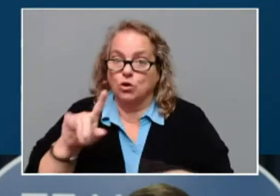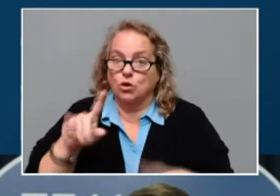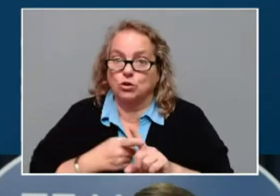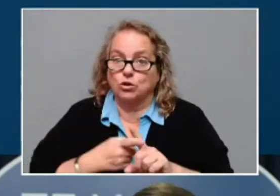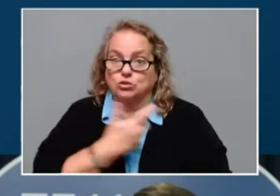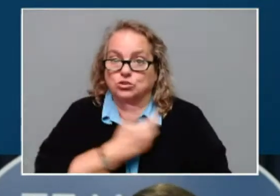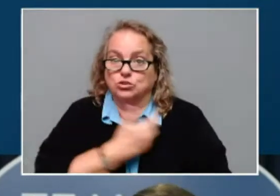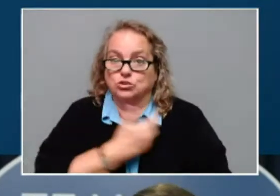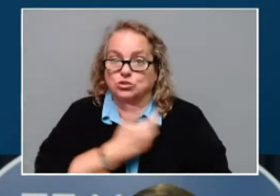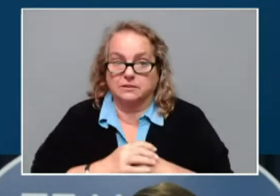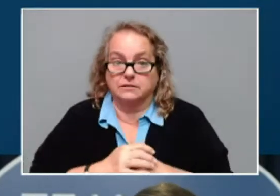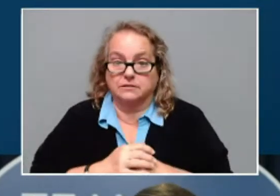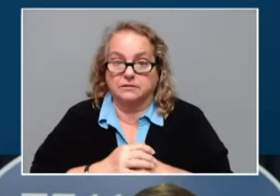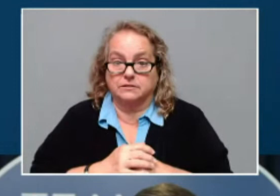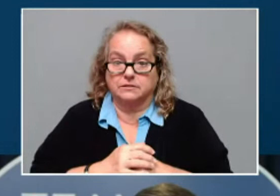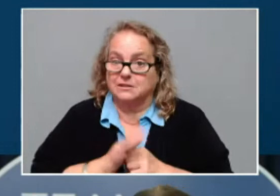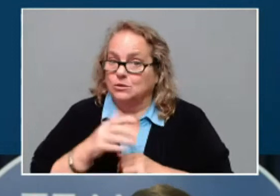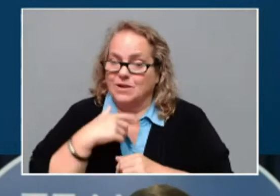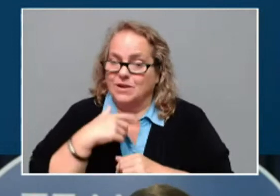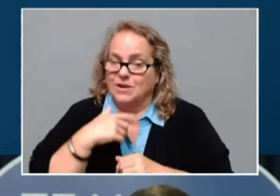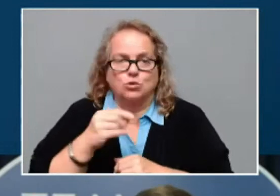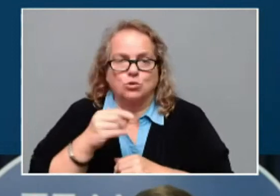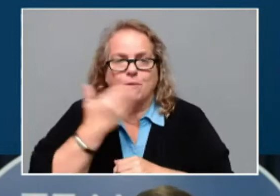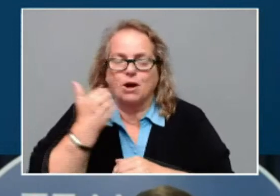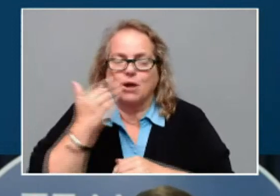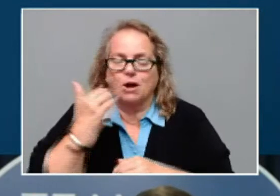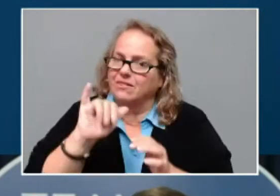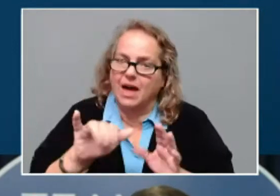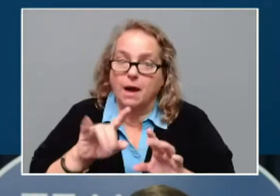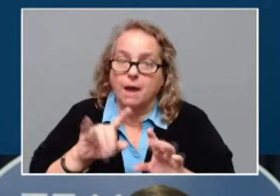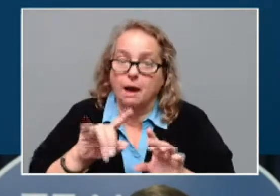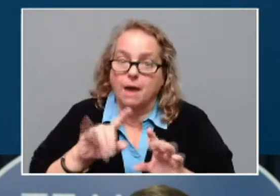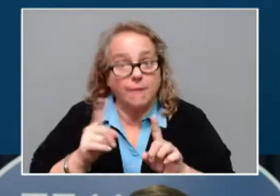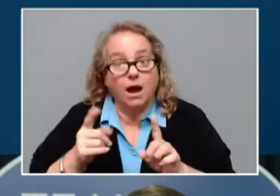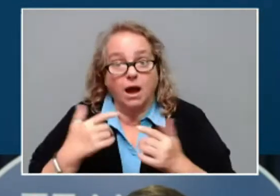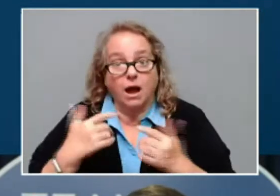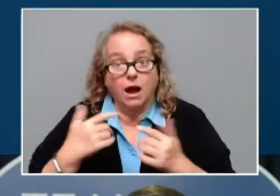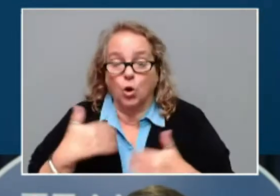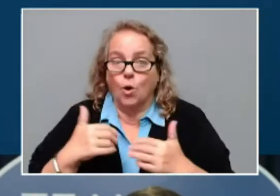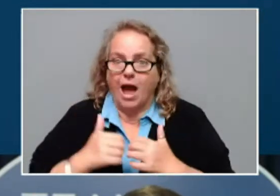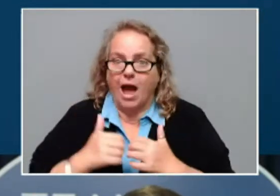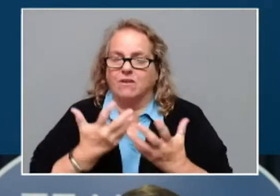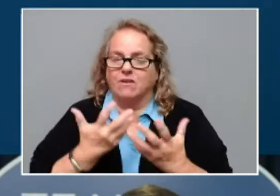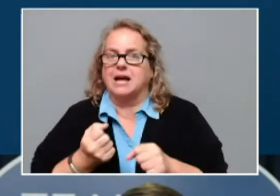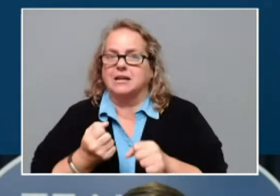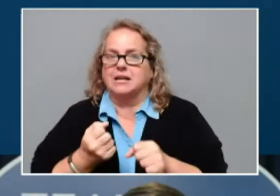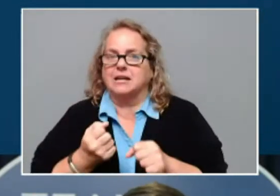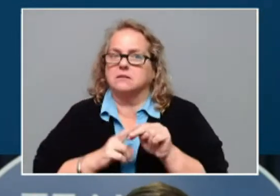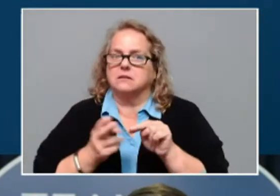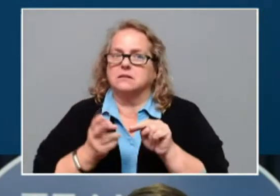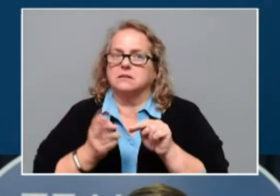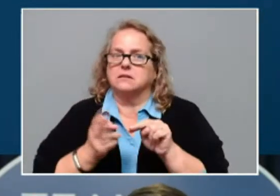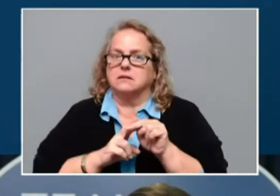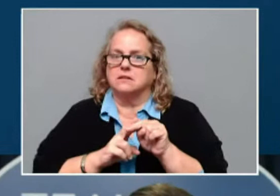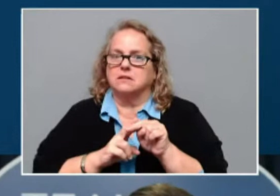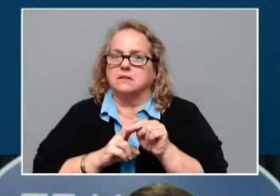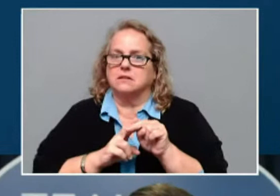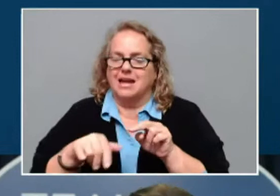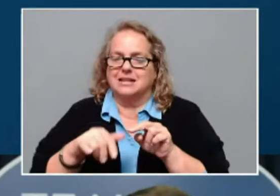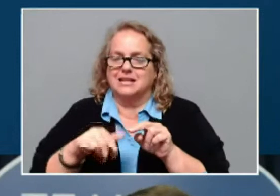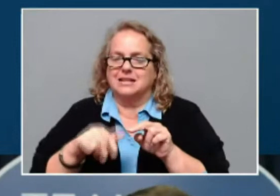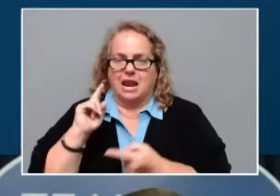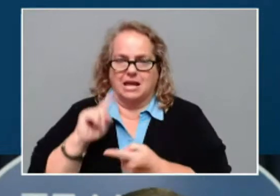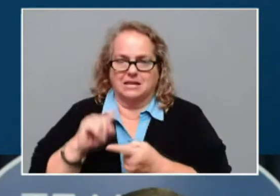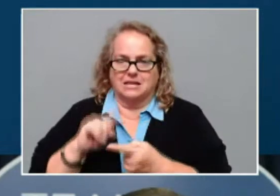we have to do better than that, but it's incredible how quickly this has happened. This is less than 2 years from the very first case